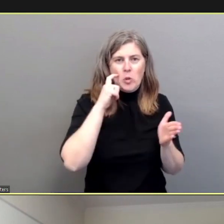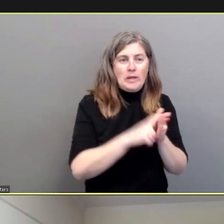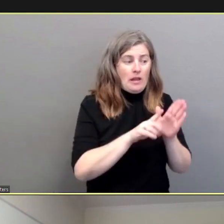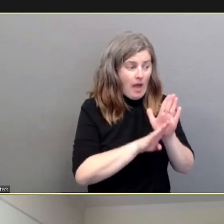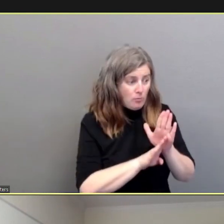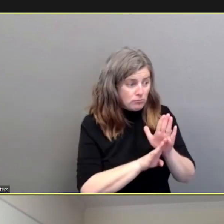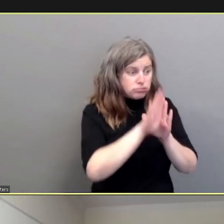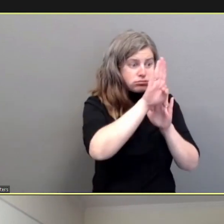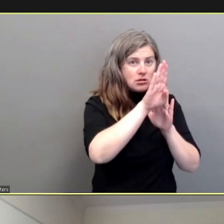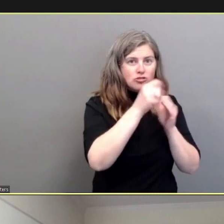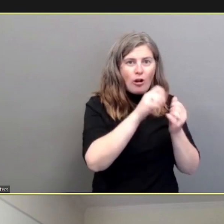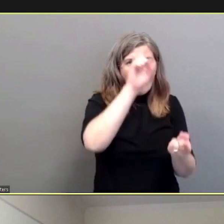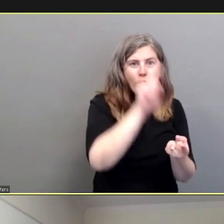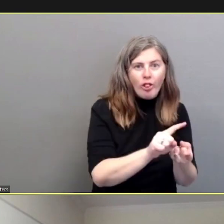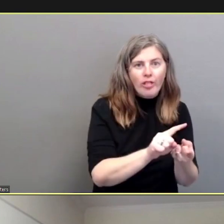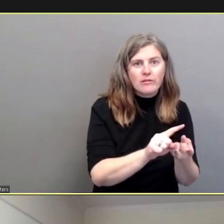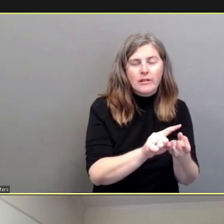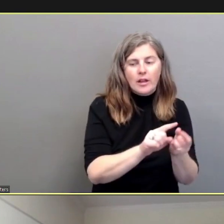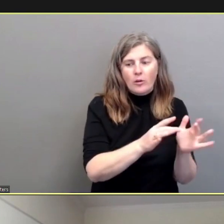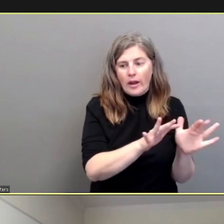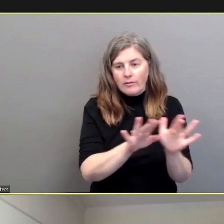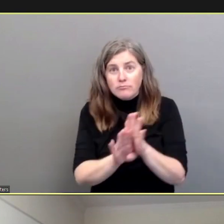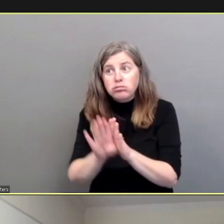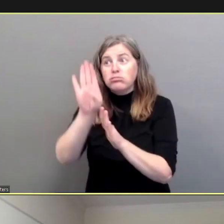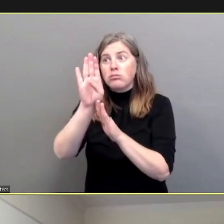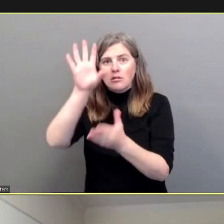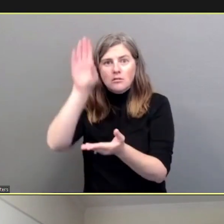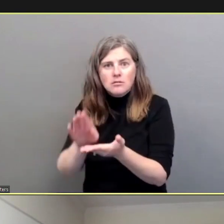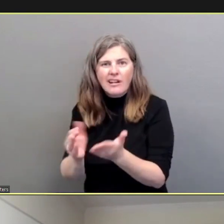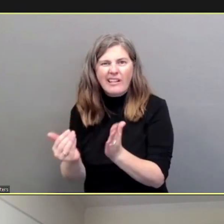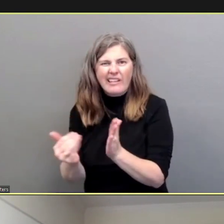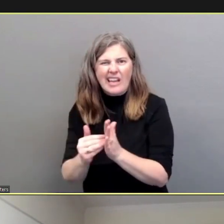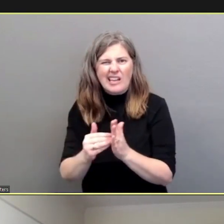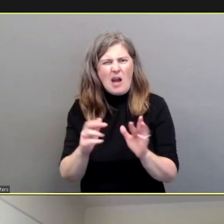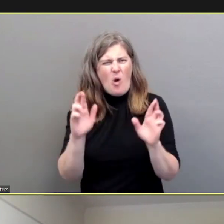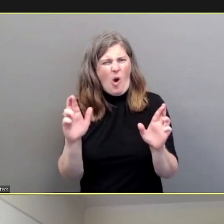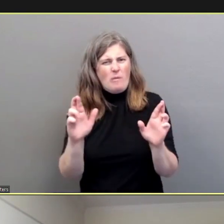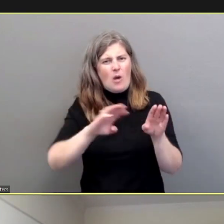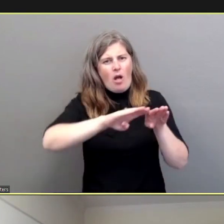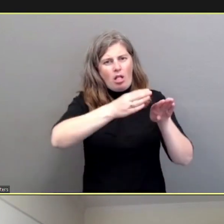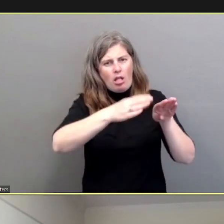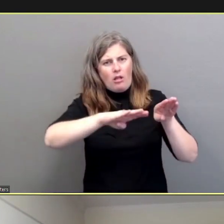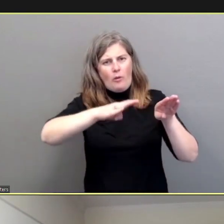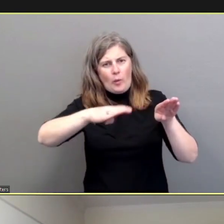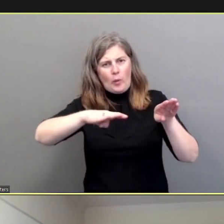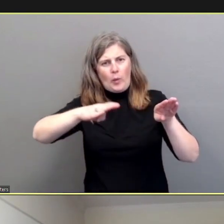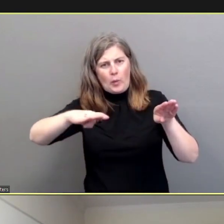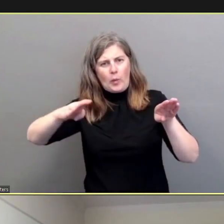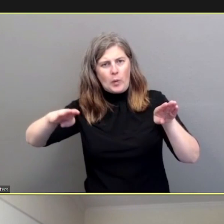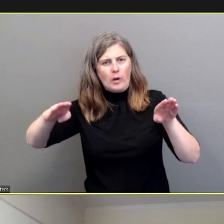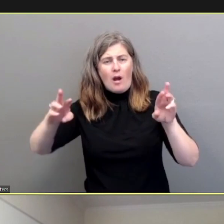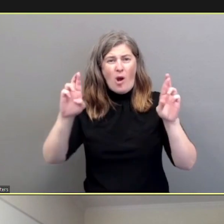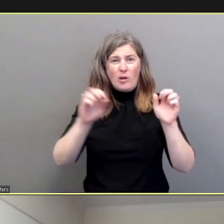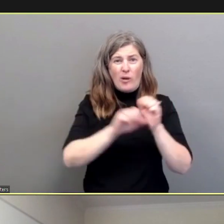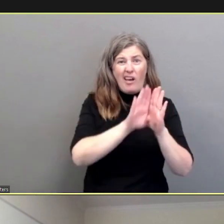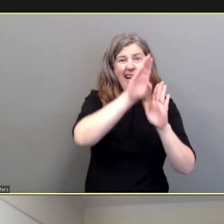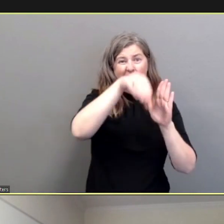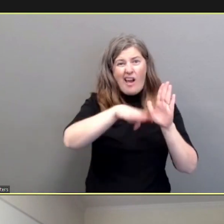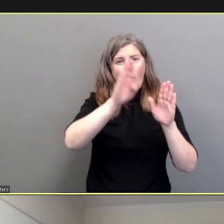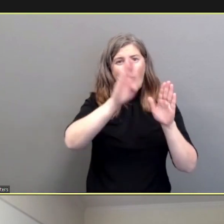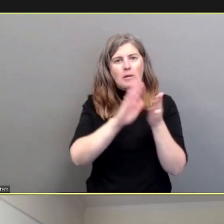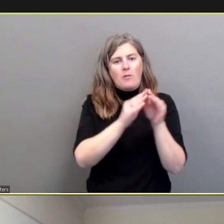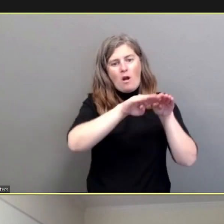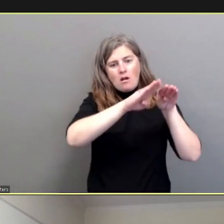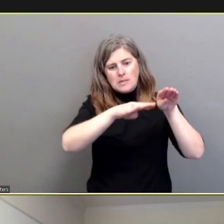and falls in case counts. But I'm kind of hoping that these ups and downs can smooth out into sort